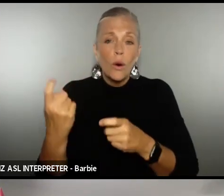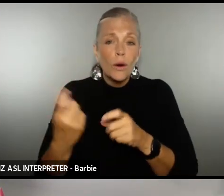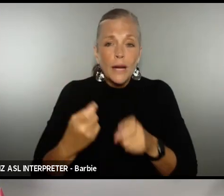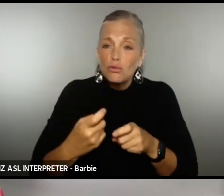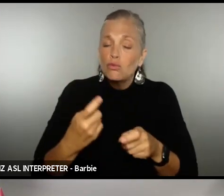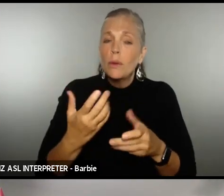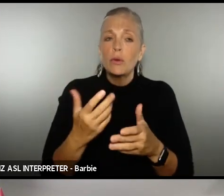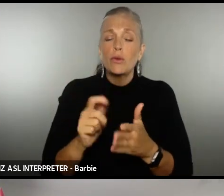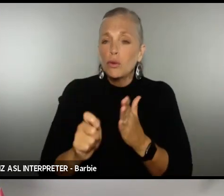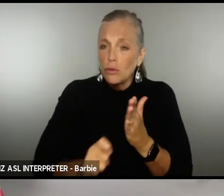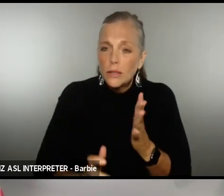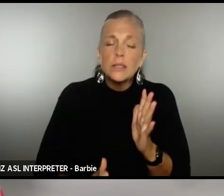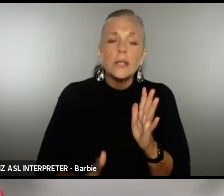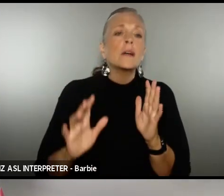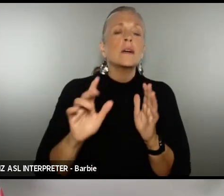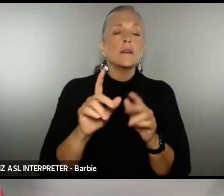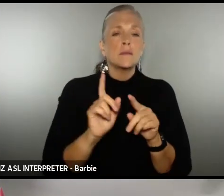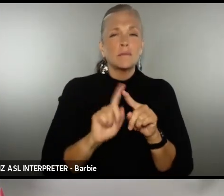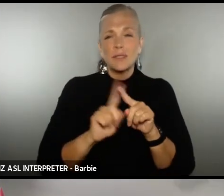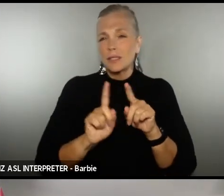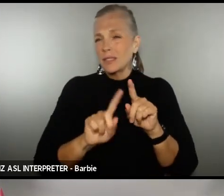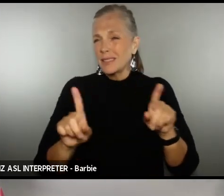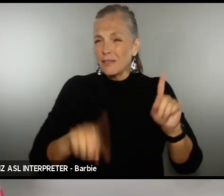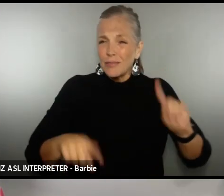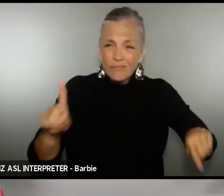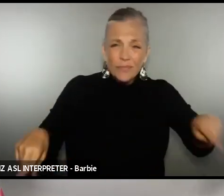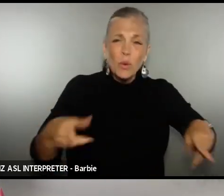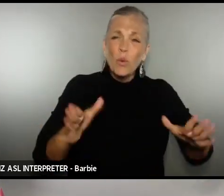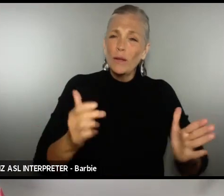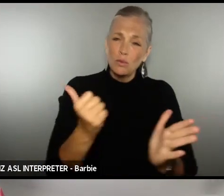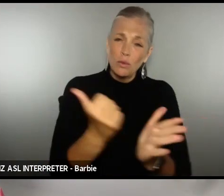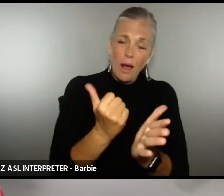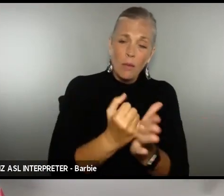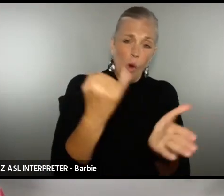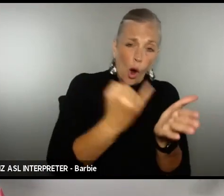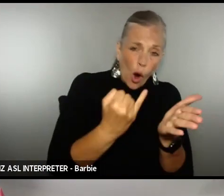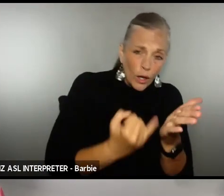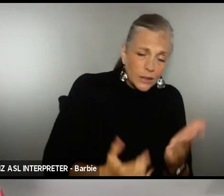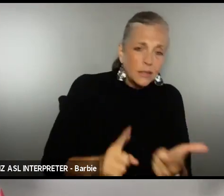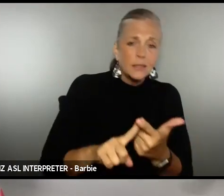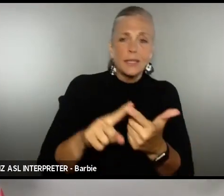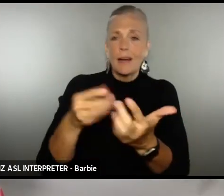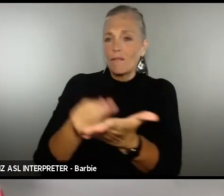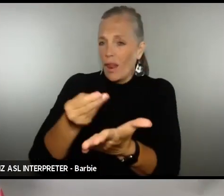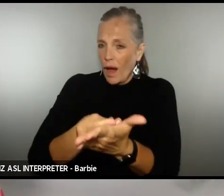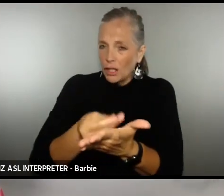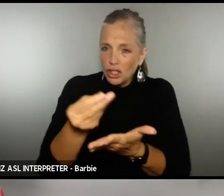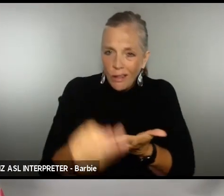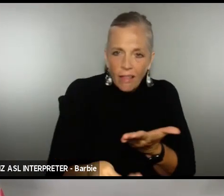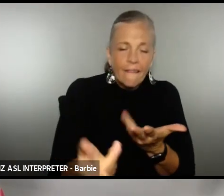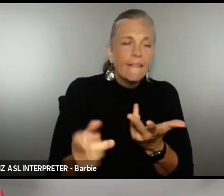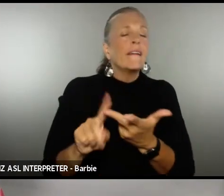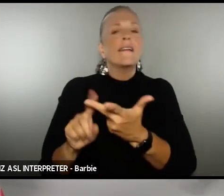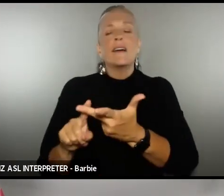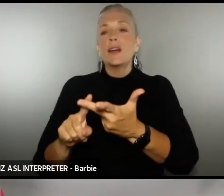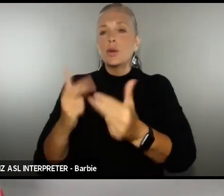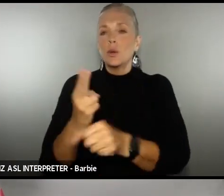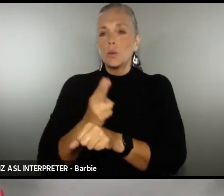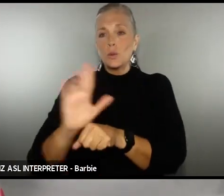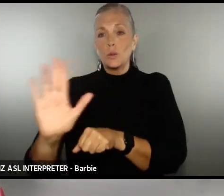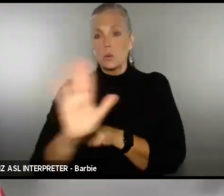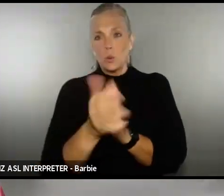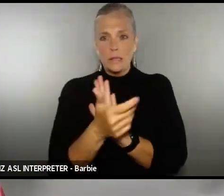There's multiple ways you can help artistically, financially, using your skills,